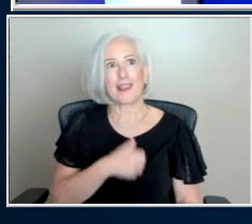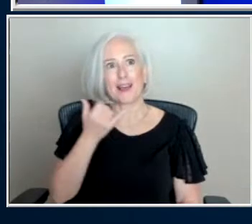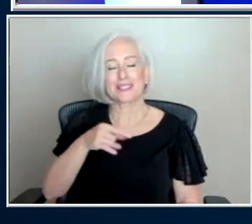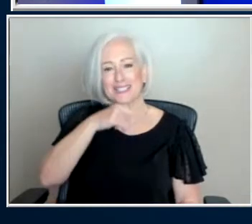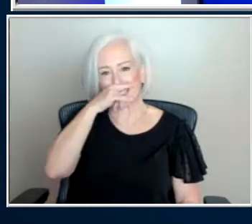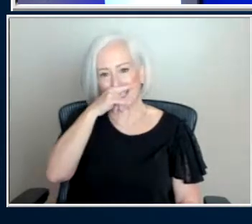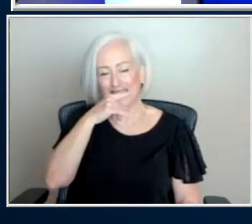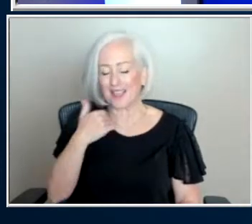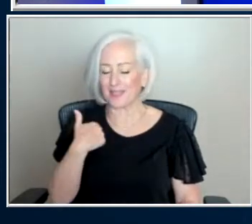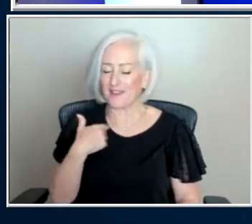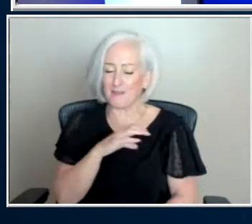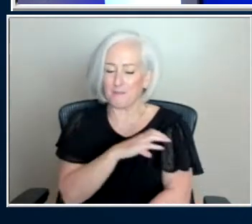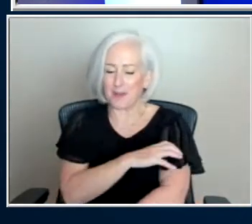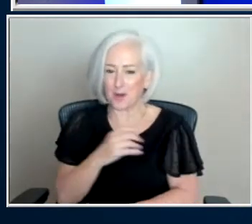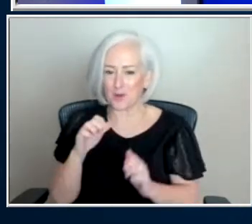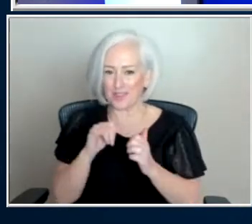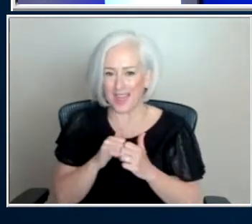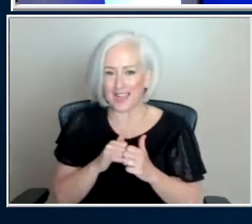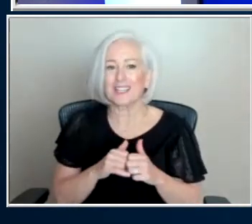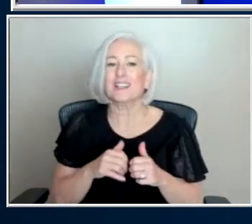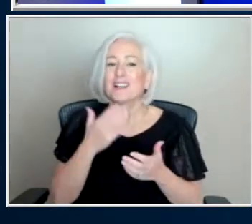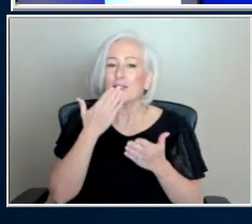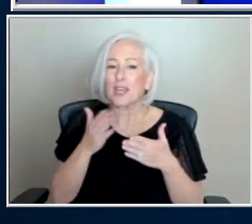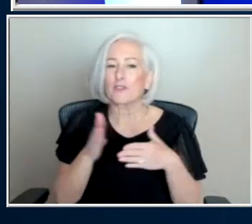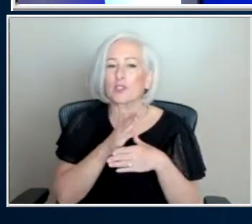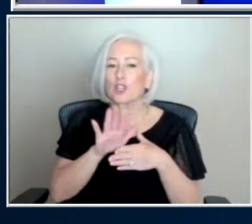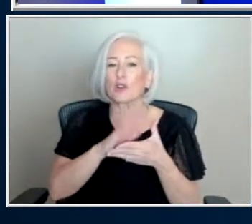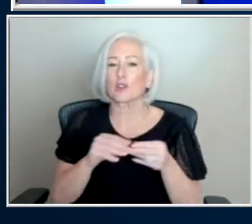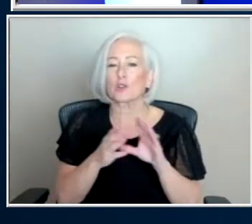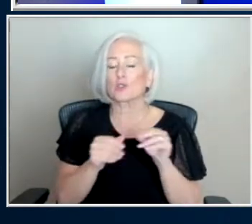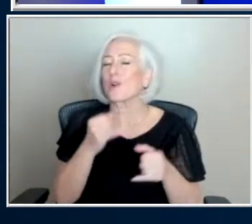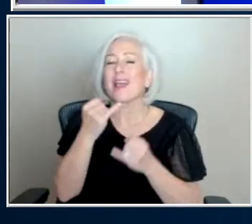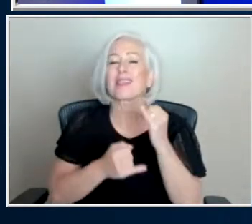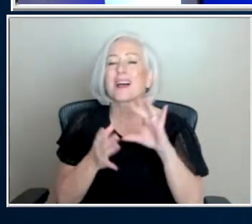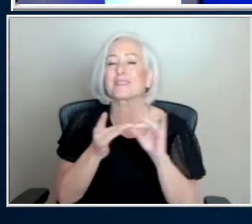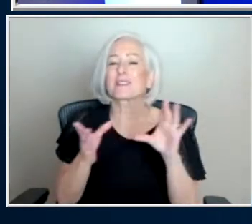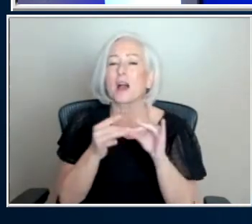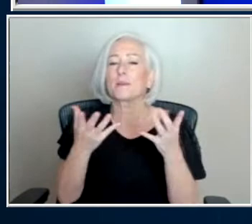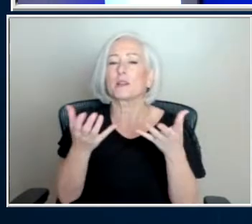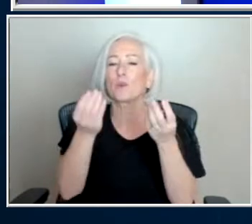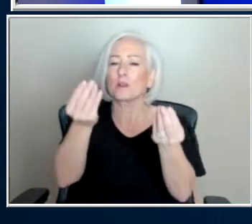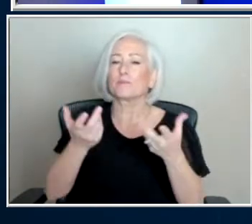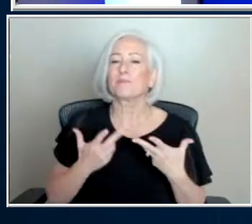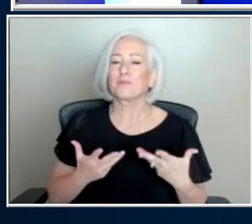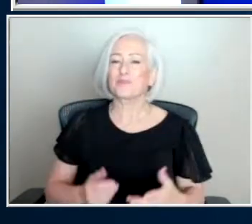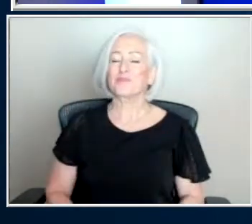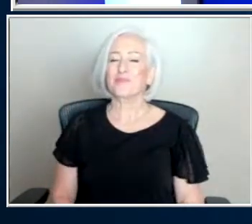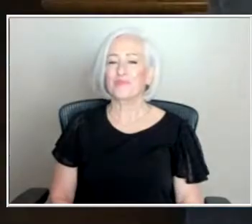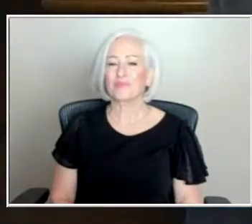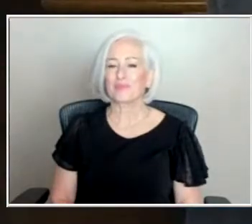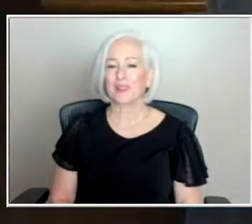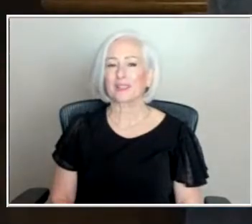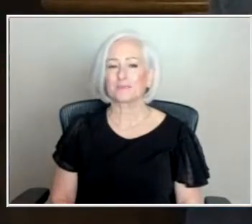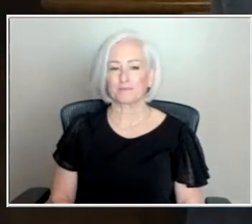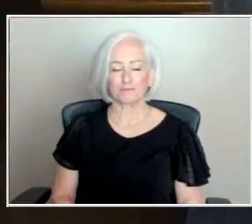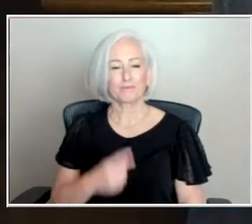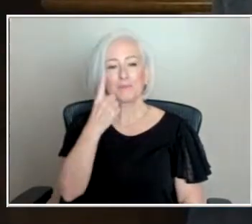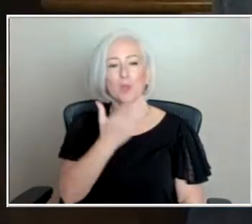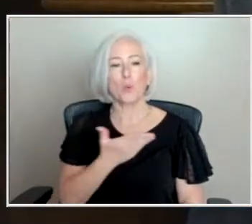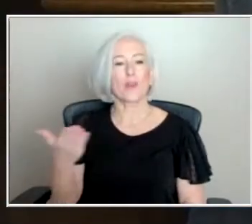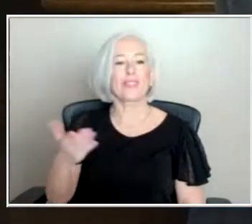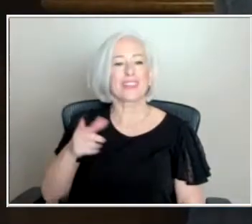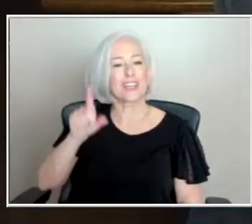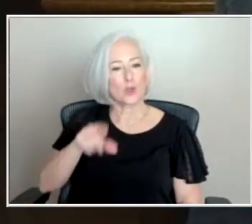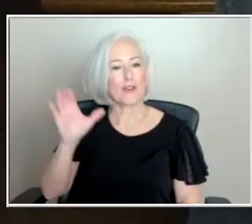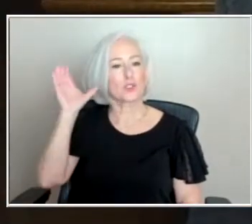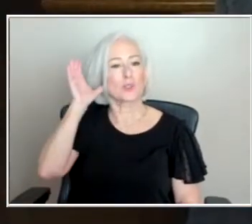you sharing the story, and I just want to get the final takeaway. What do you want us to walk out of here with today? I would say one thing is you have to listen